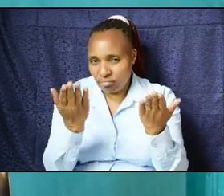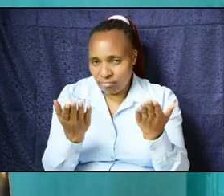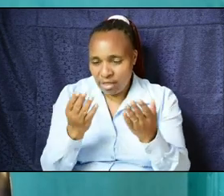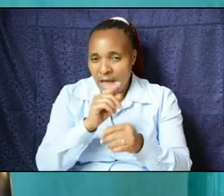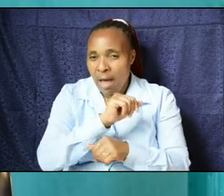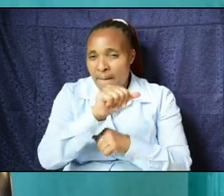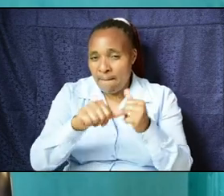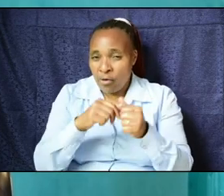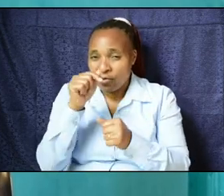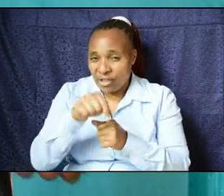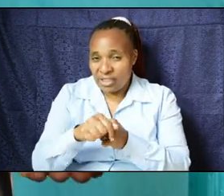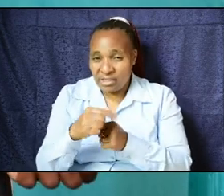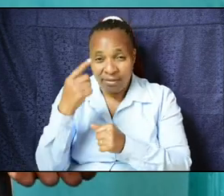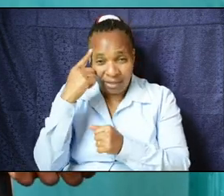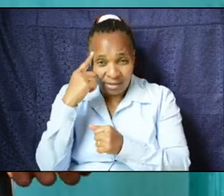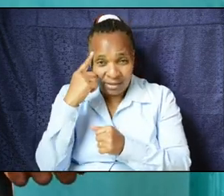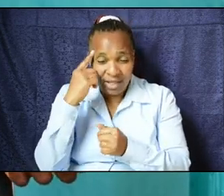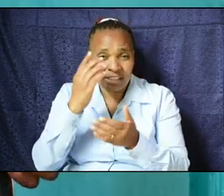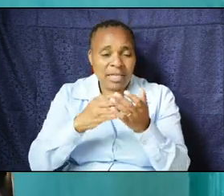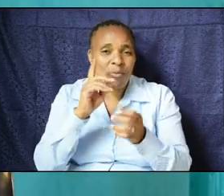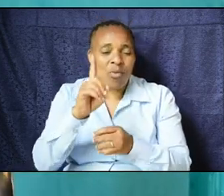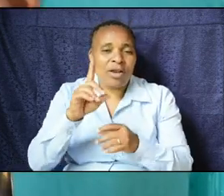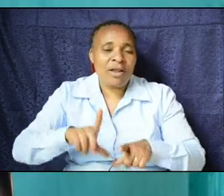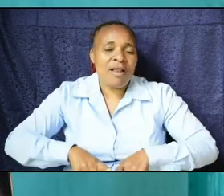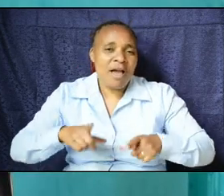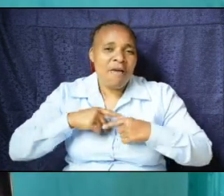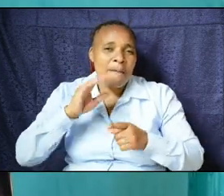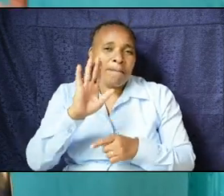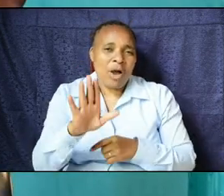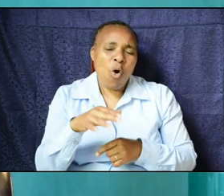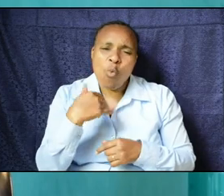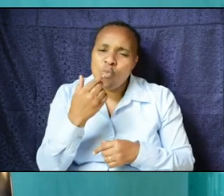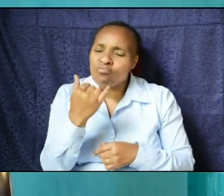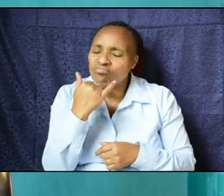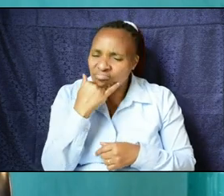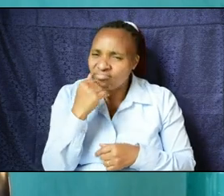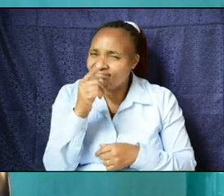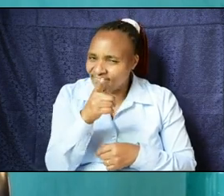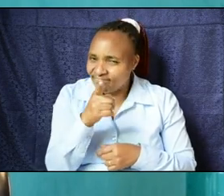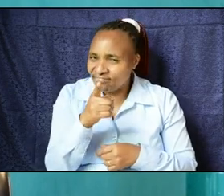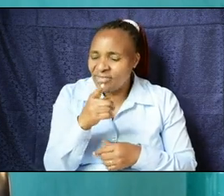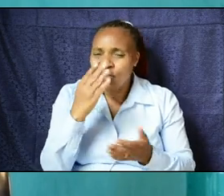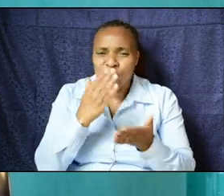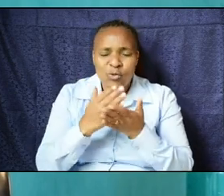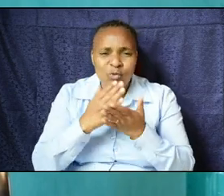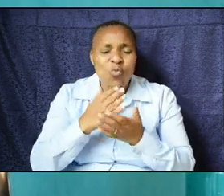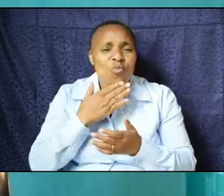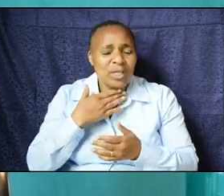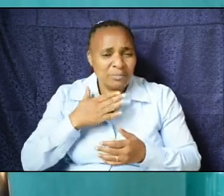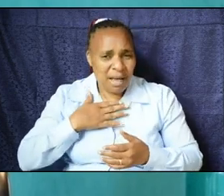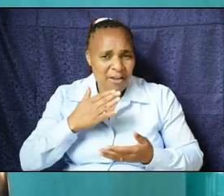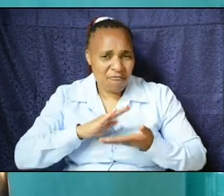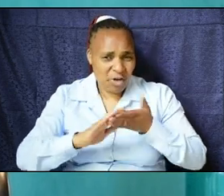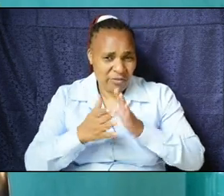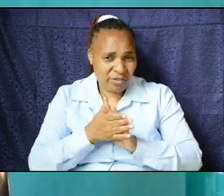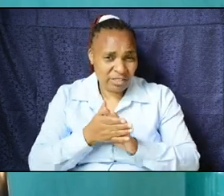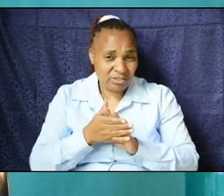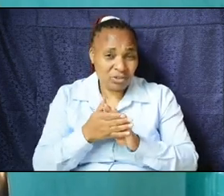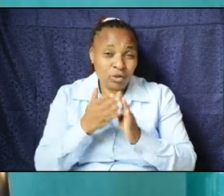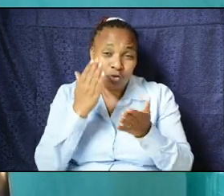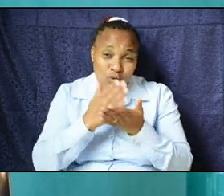this. You know, is this someone in your life who has wronged you, who you think they really deserve your forgiveness? Have you forgiven